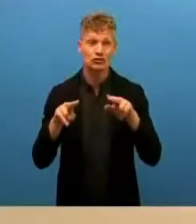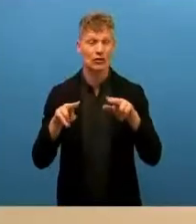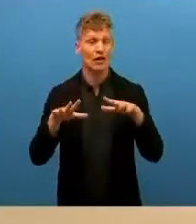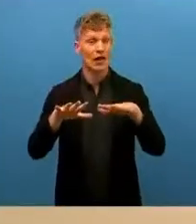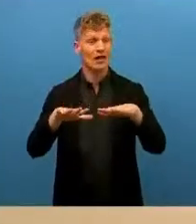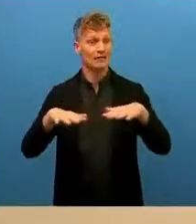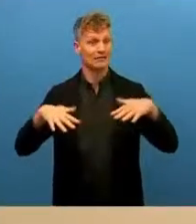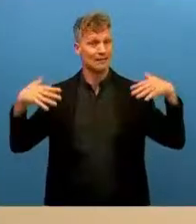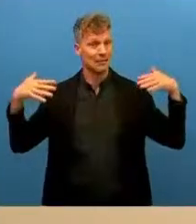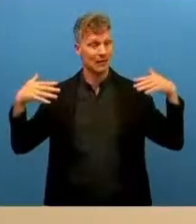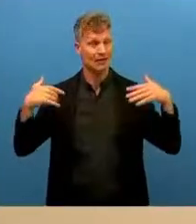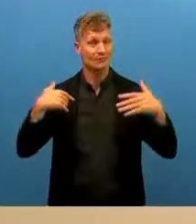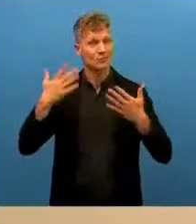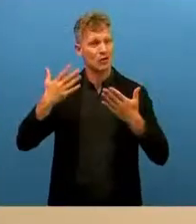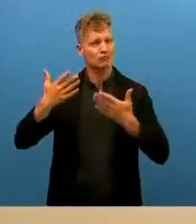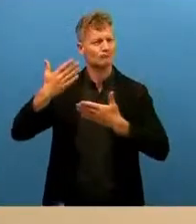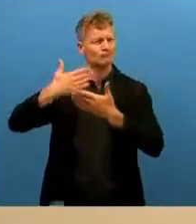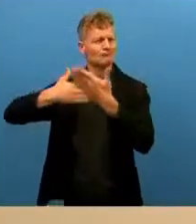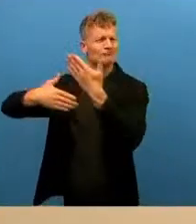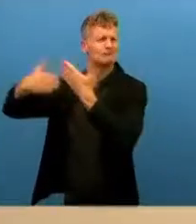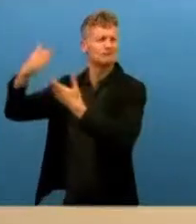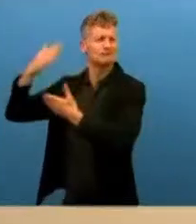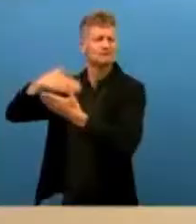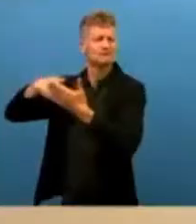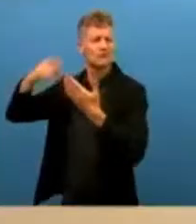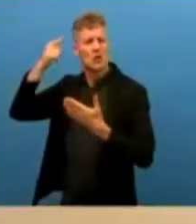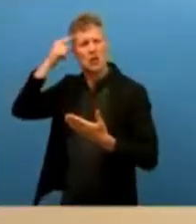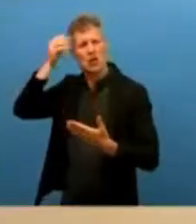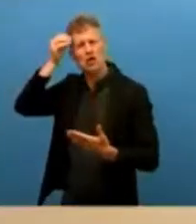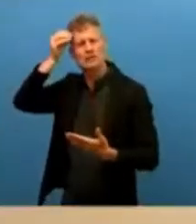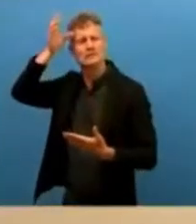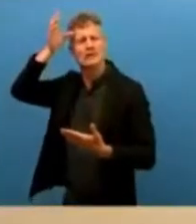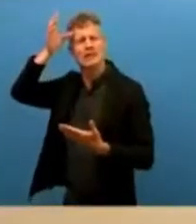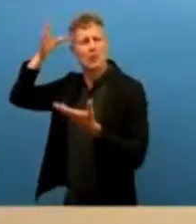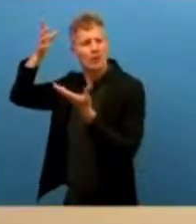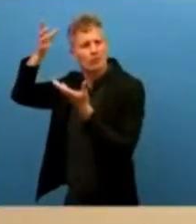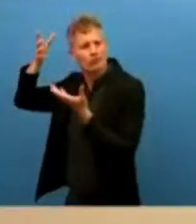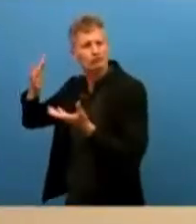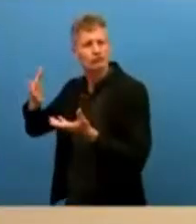of Wisdom from the Conadepoa, and we share his voice.